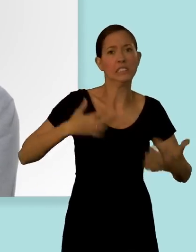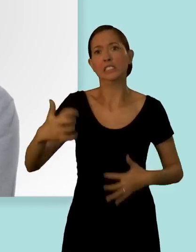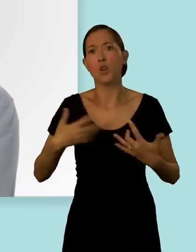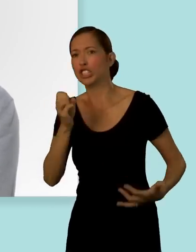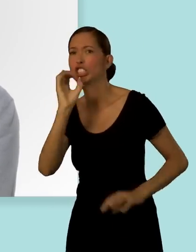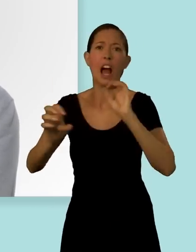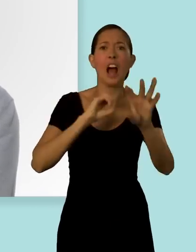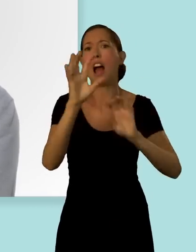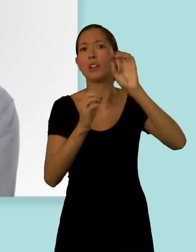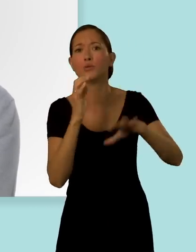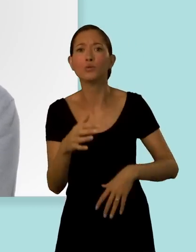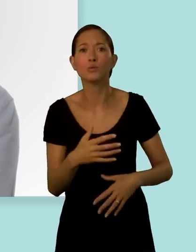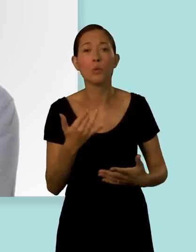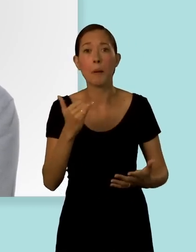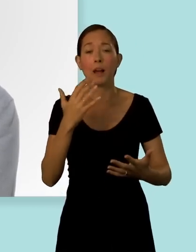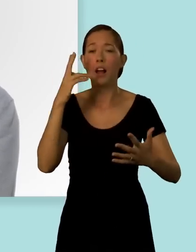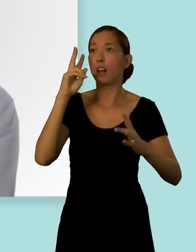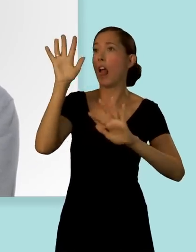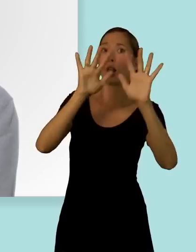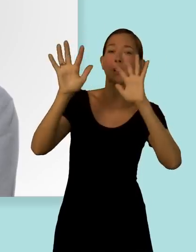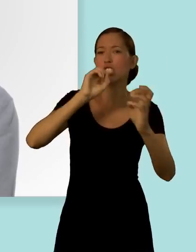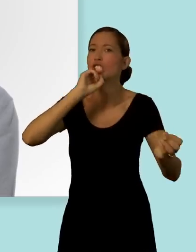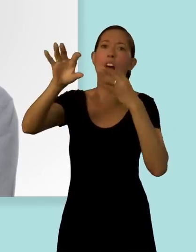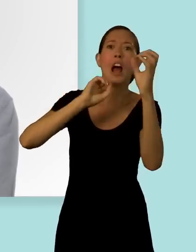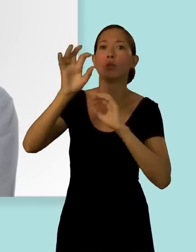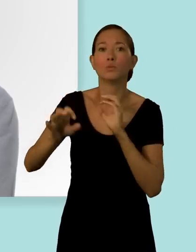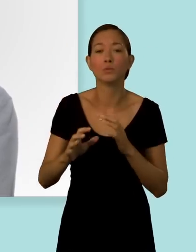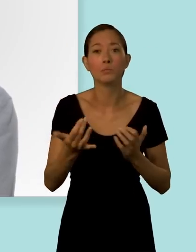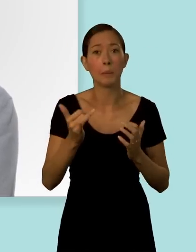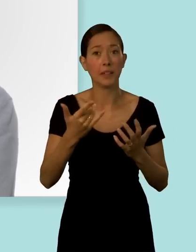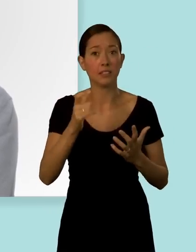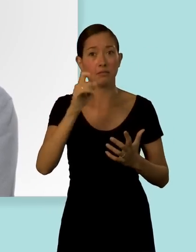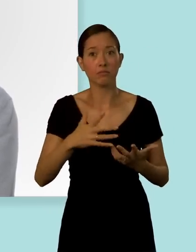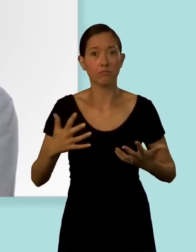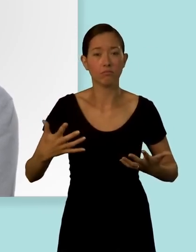person becoming very agitated or shouting out, perhaps in a response to a